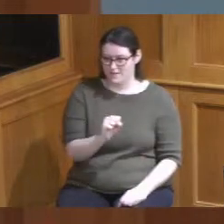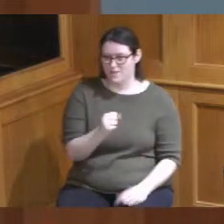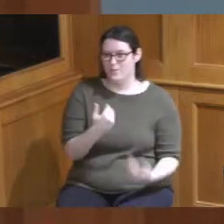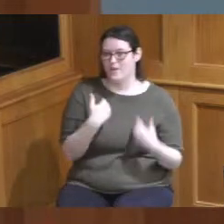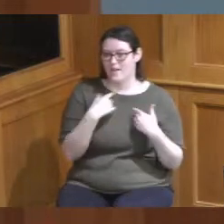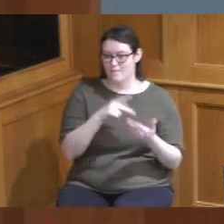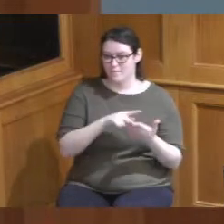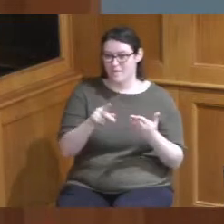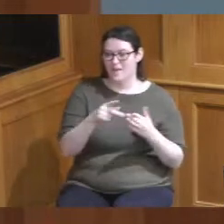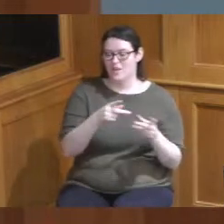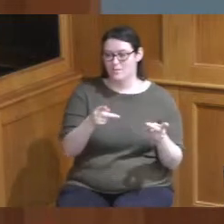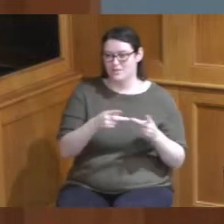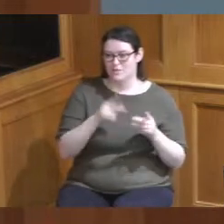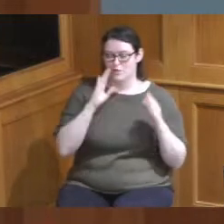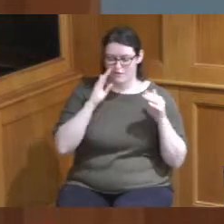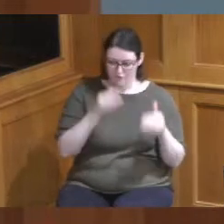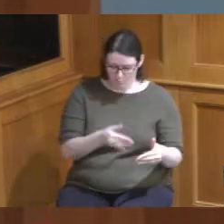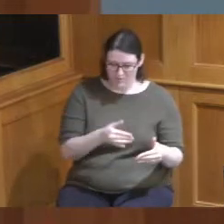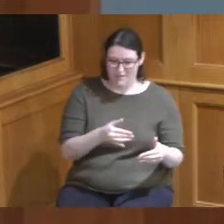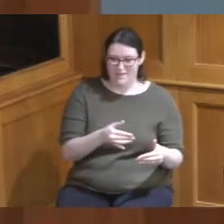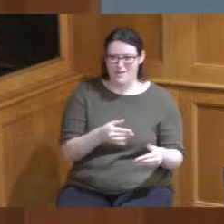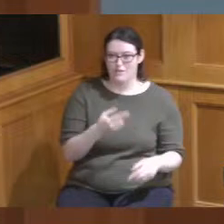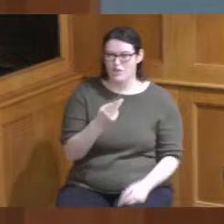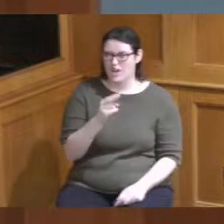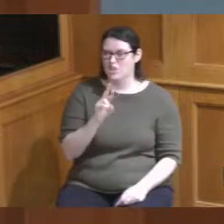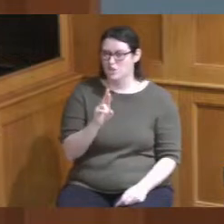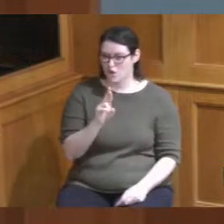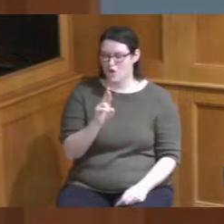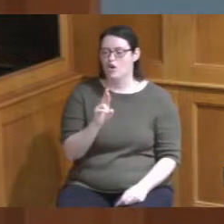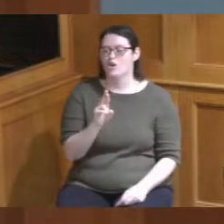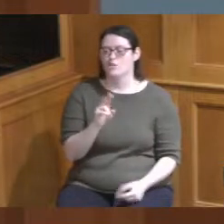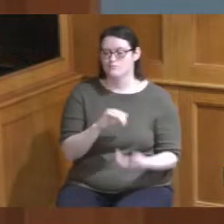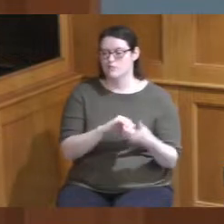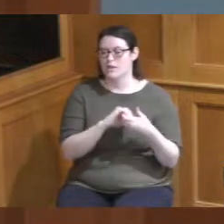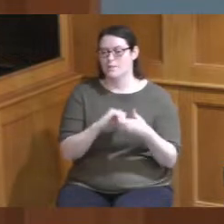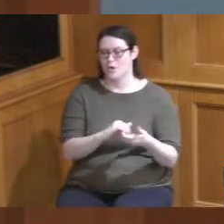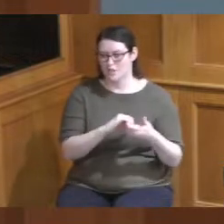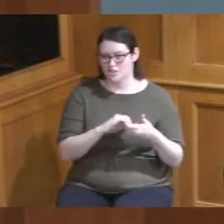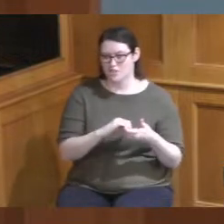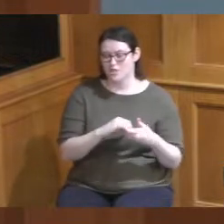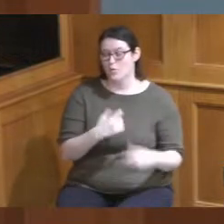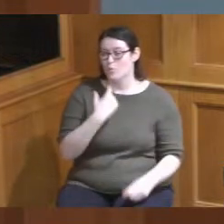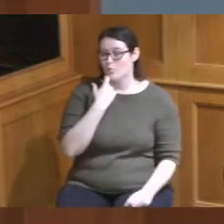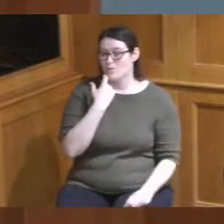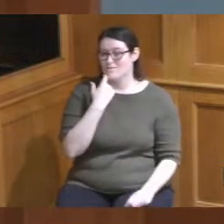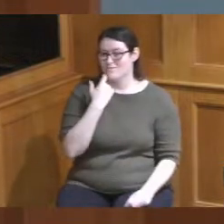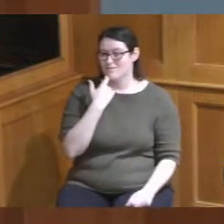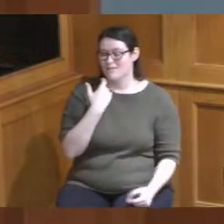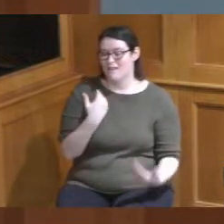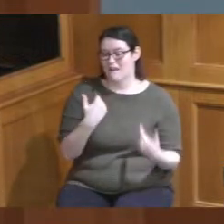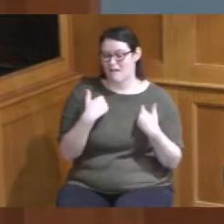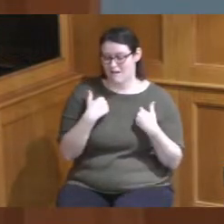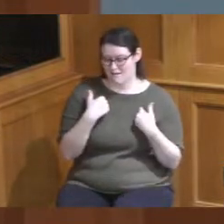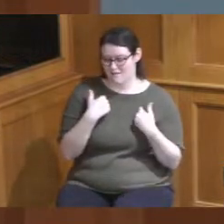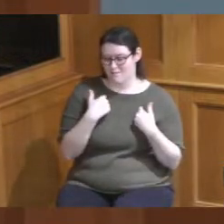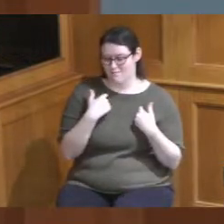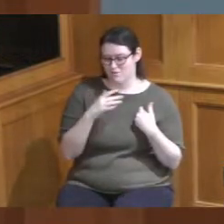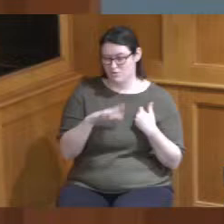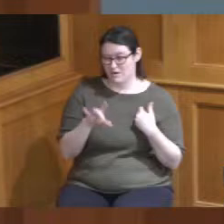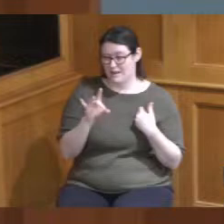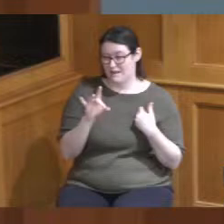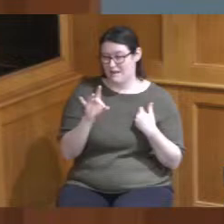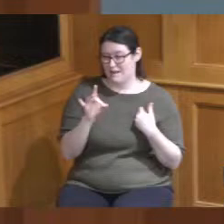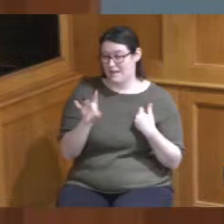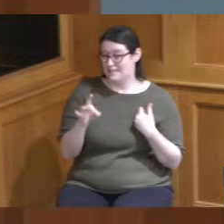position that's really focused on that through our HR collaboration with HR. And so recently we just had about